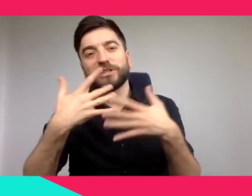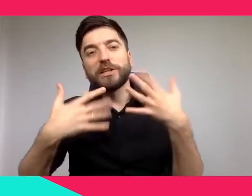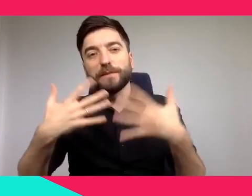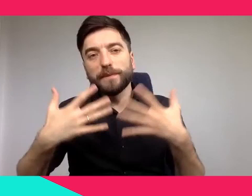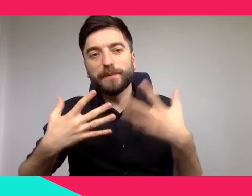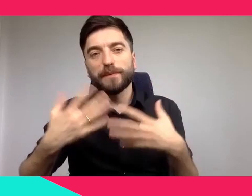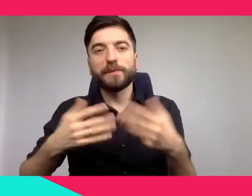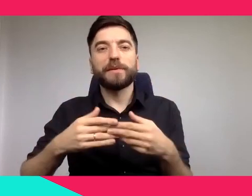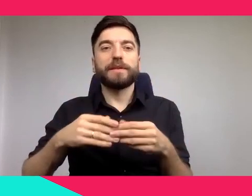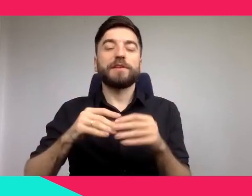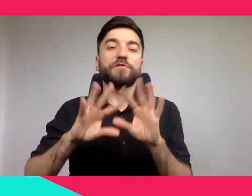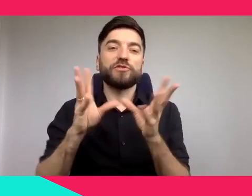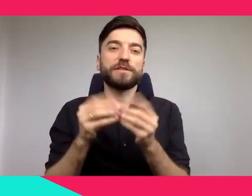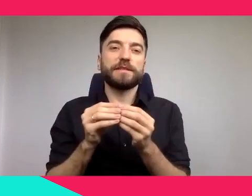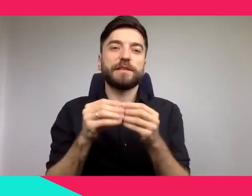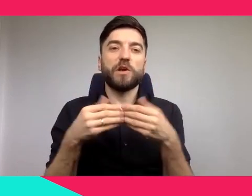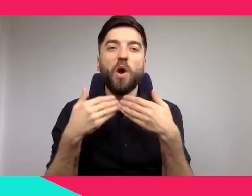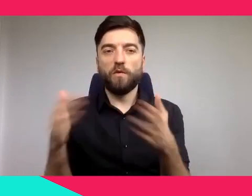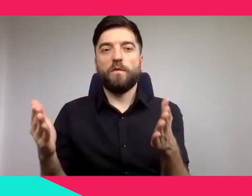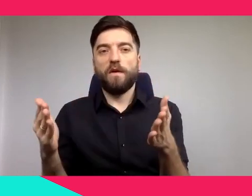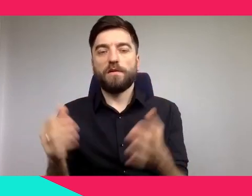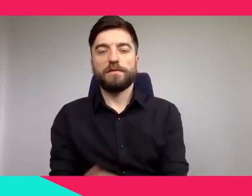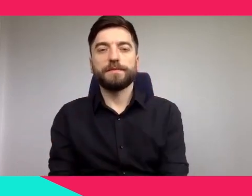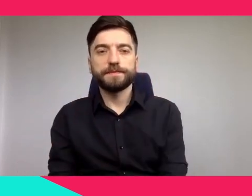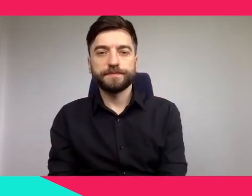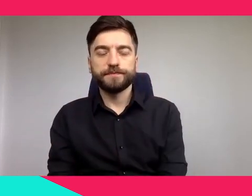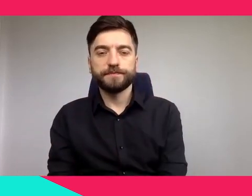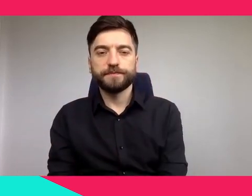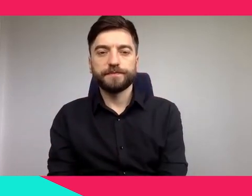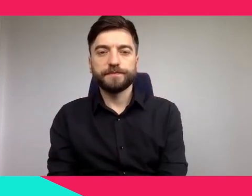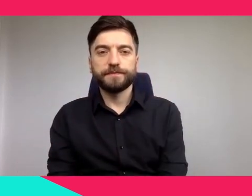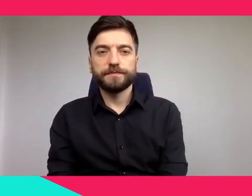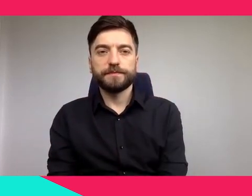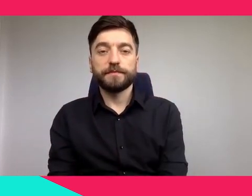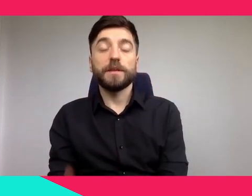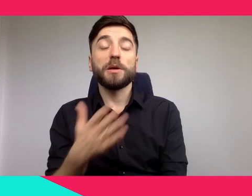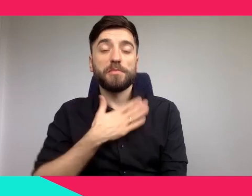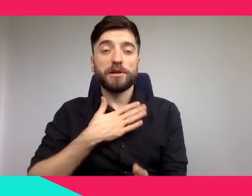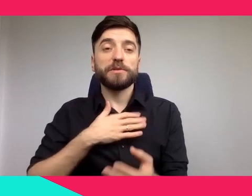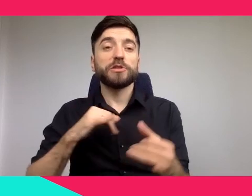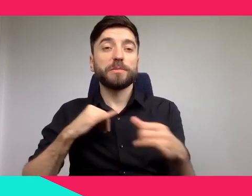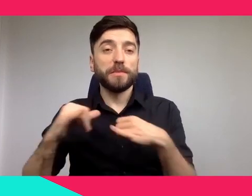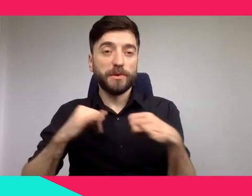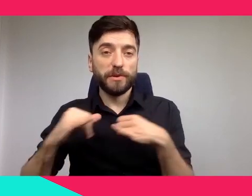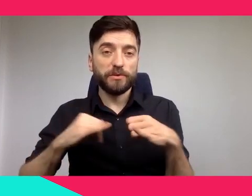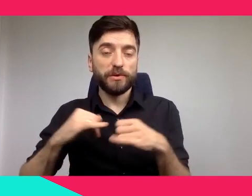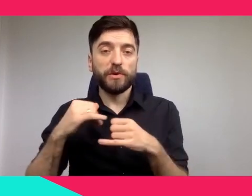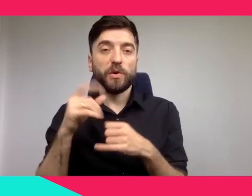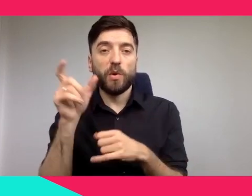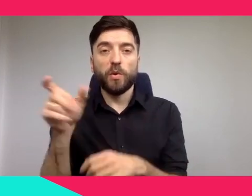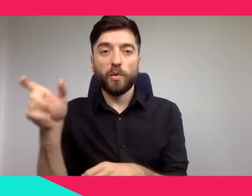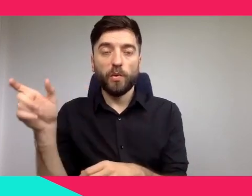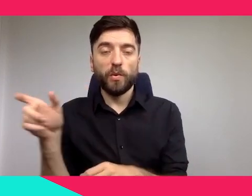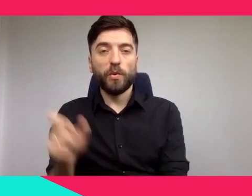We also had a manager, Taco Dibbets, who's currently the director of the Rijksmuseum, who was very generous and quite visionary when